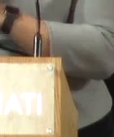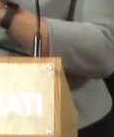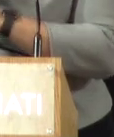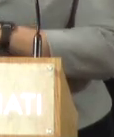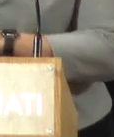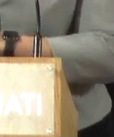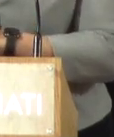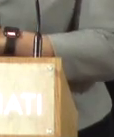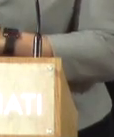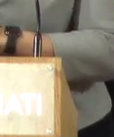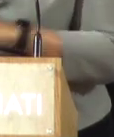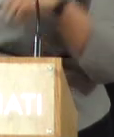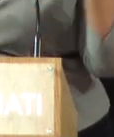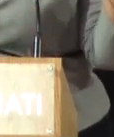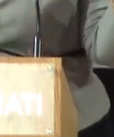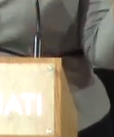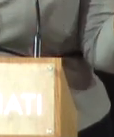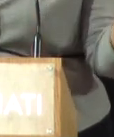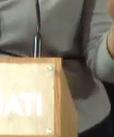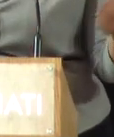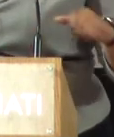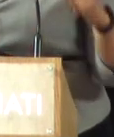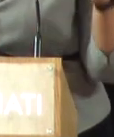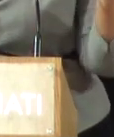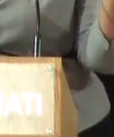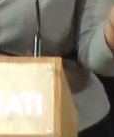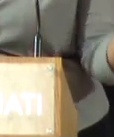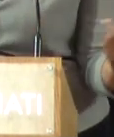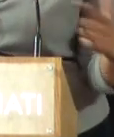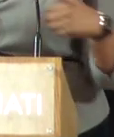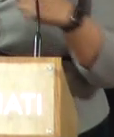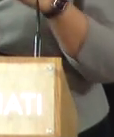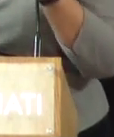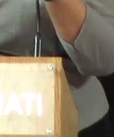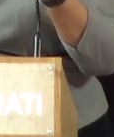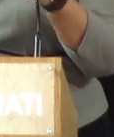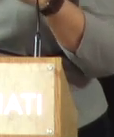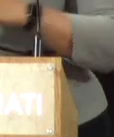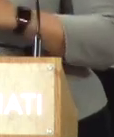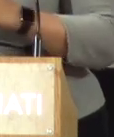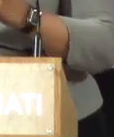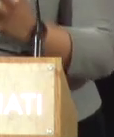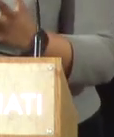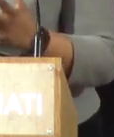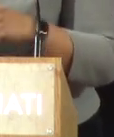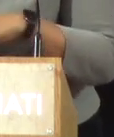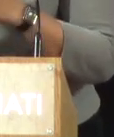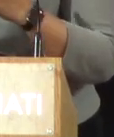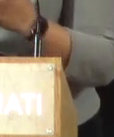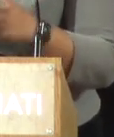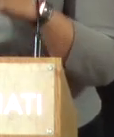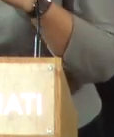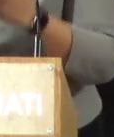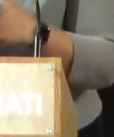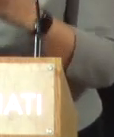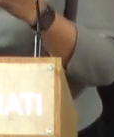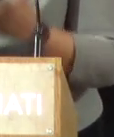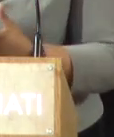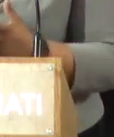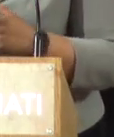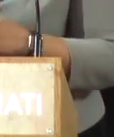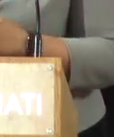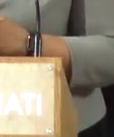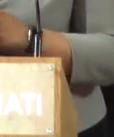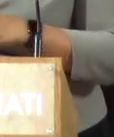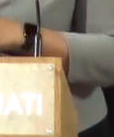nine different facets for what those UBRs are, including socioeconomic status, geography, age, sex, gender,